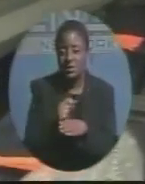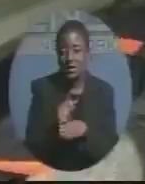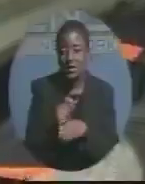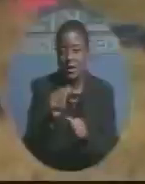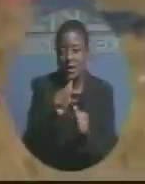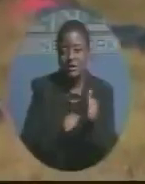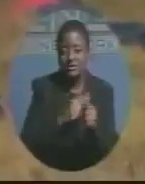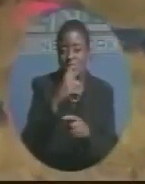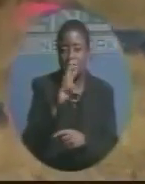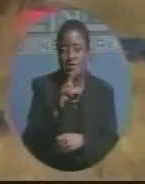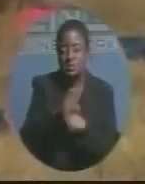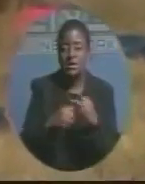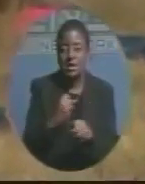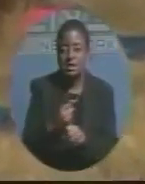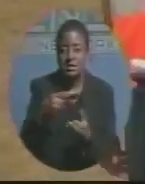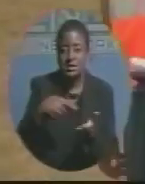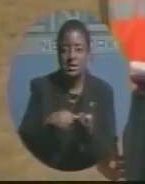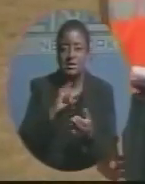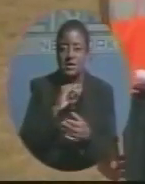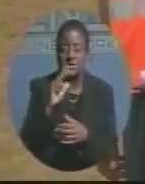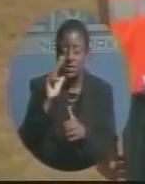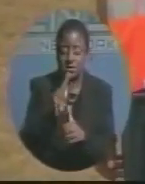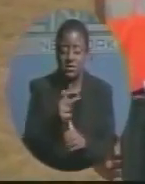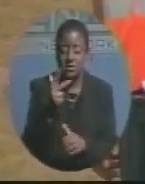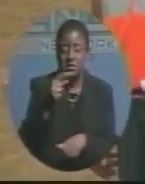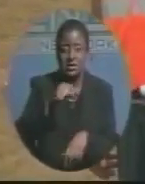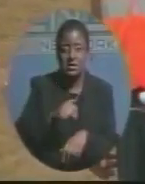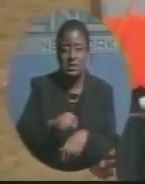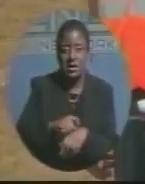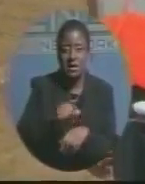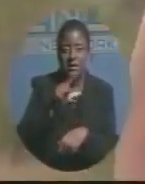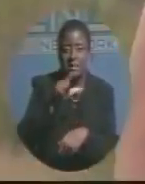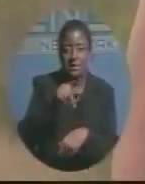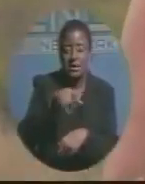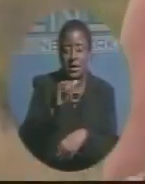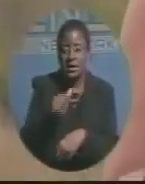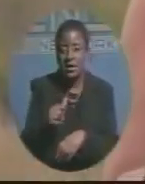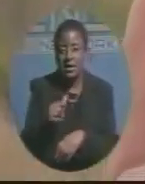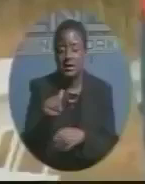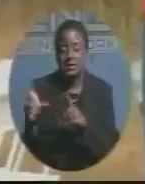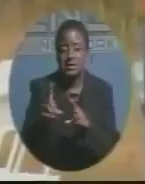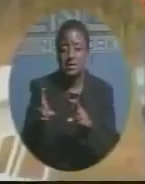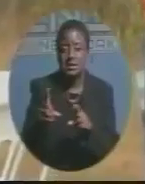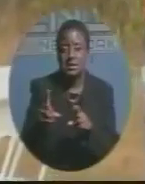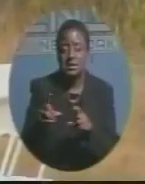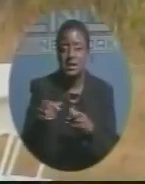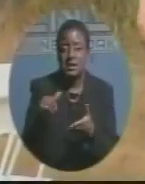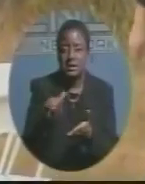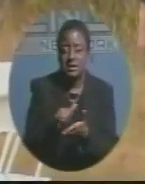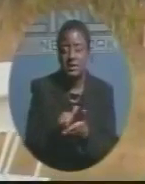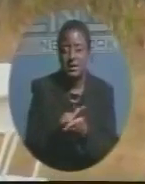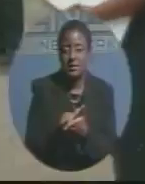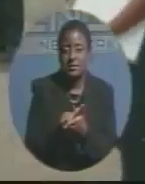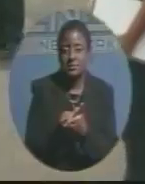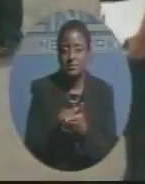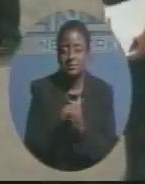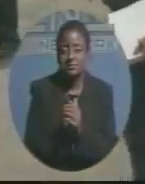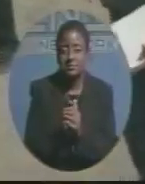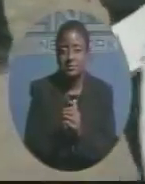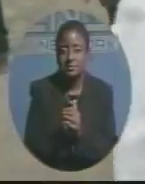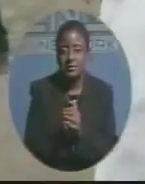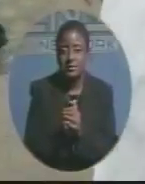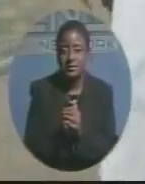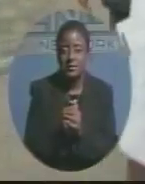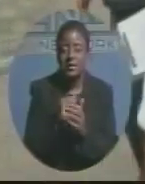time LPIA has conducted such an exercise, which was observed and assessed by local and international